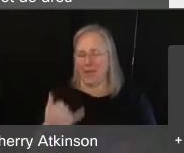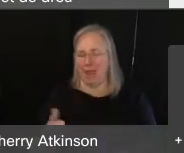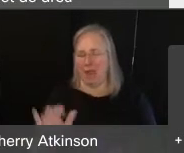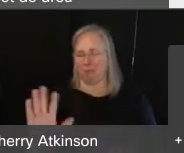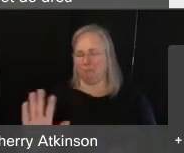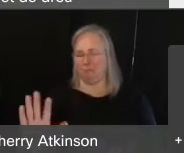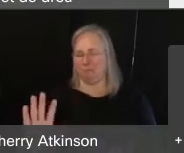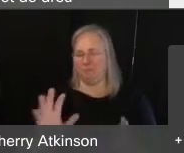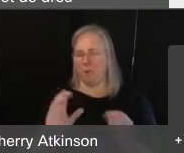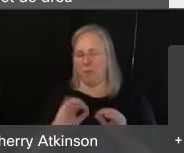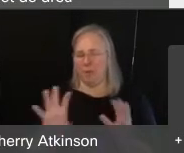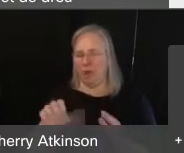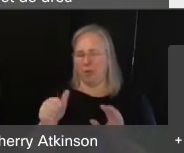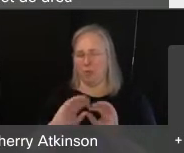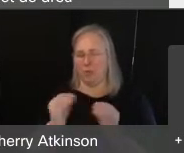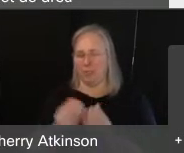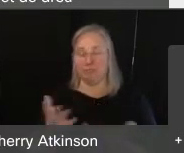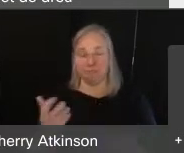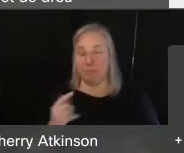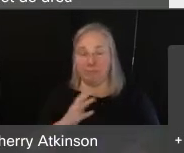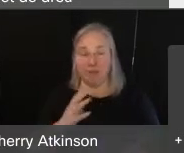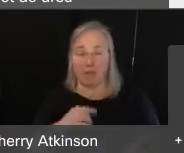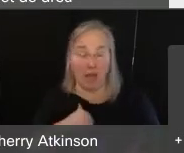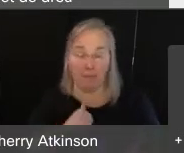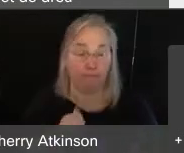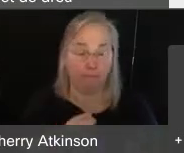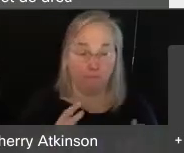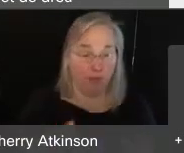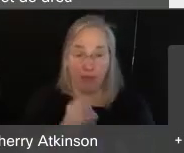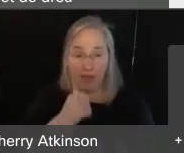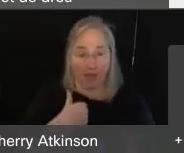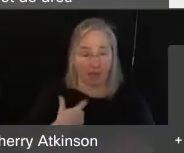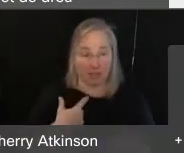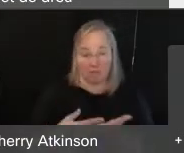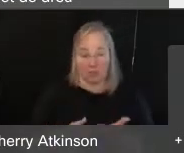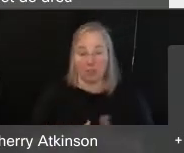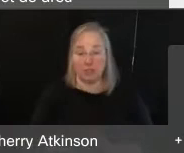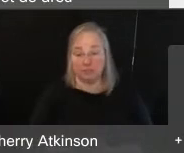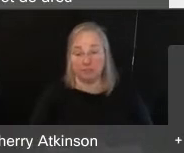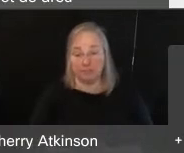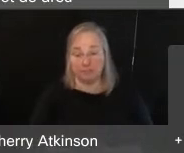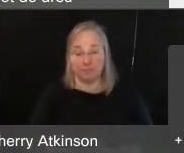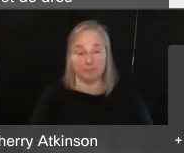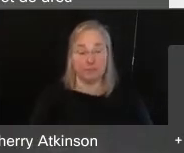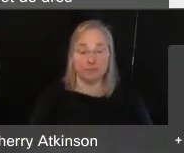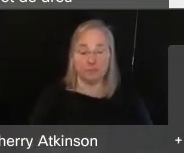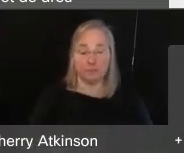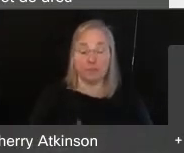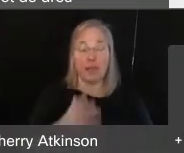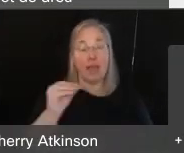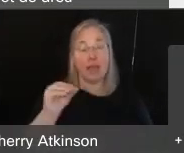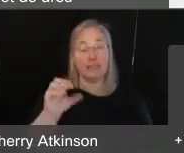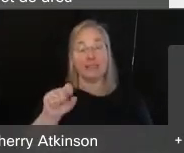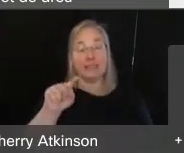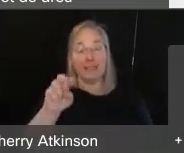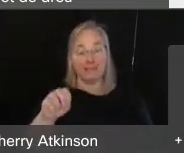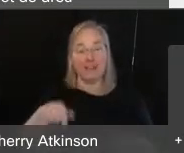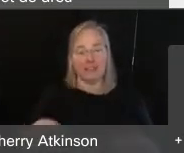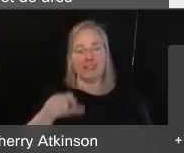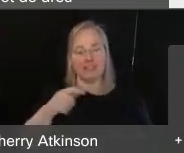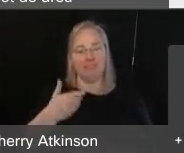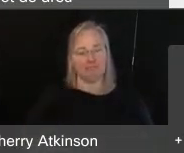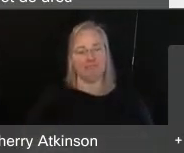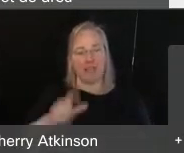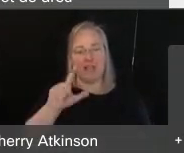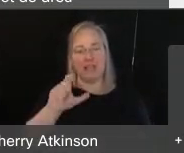without other organizations. Okay, I'm fine not having the conversation. Well, and this is, hey, and Steve, this is Leonardo.